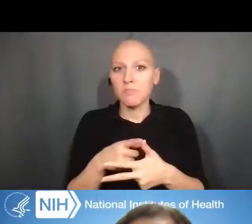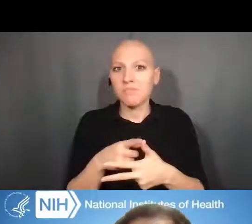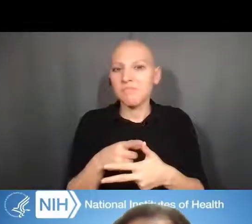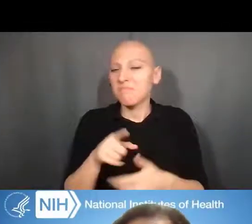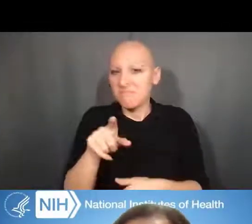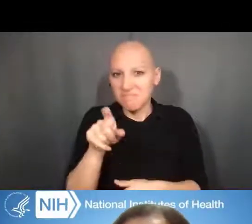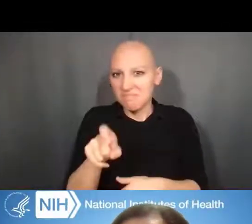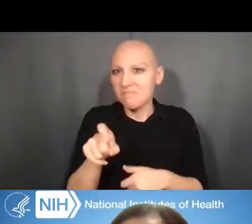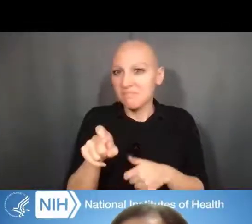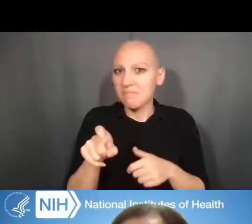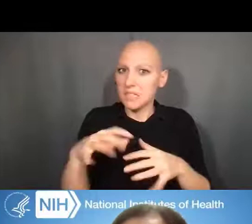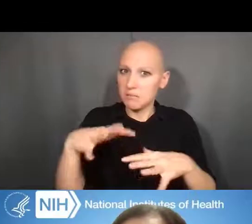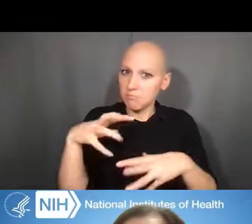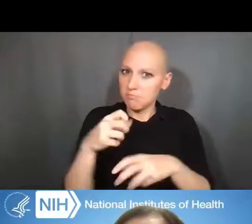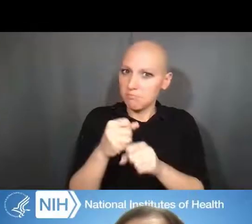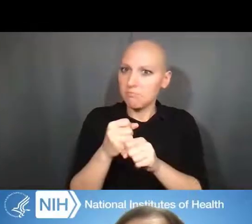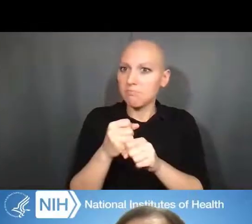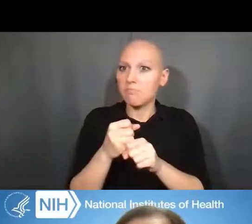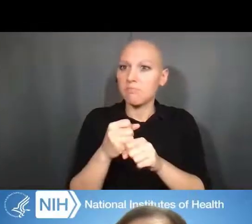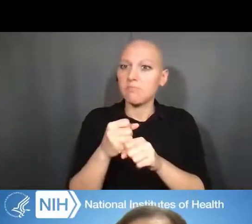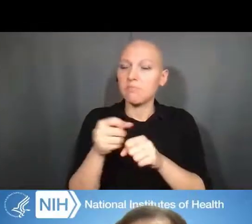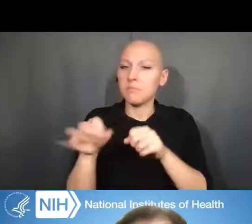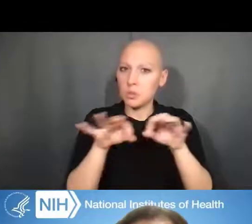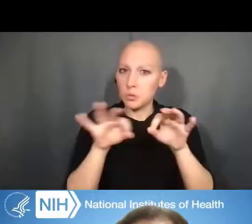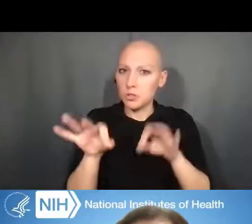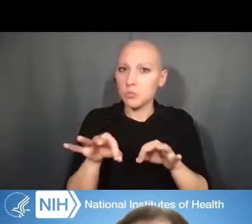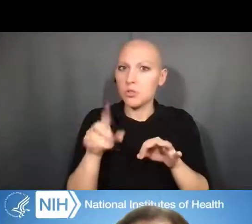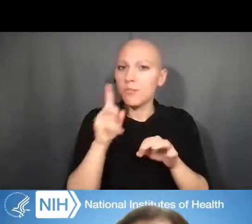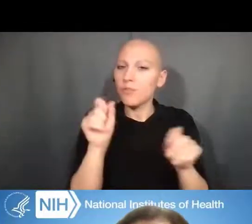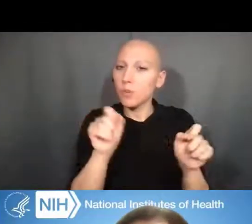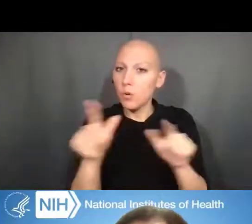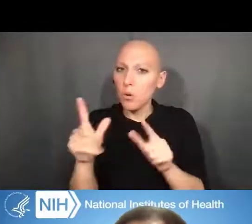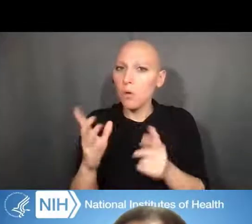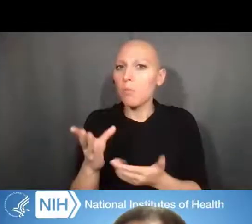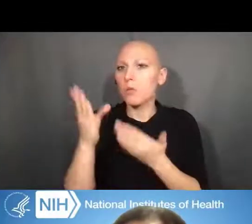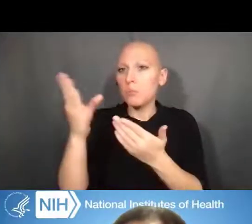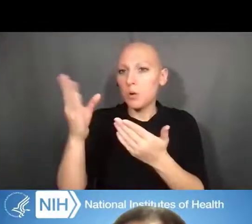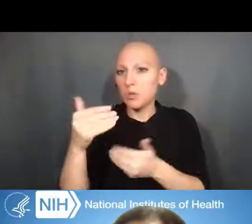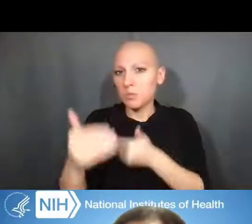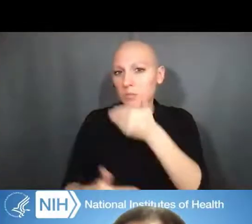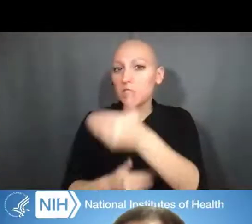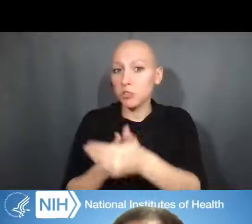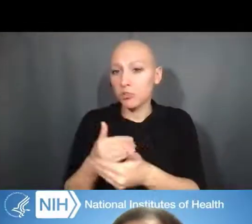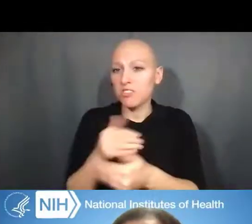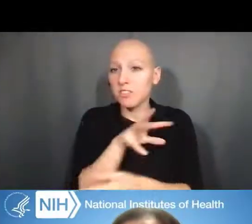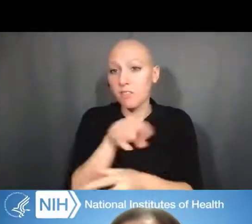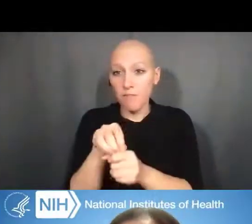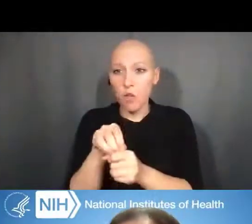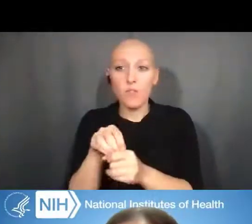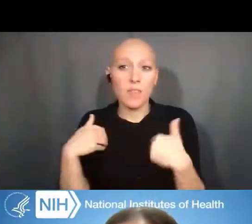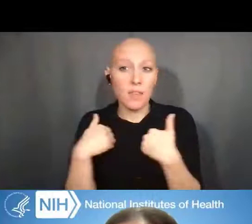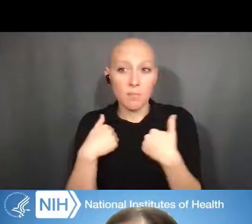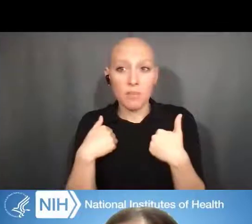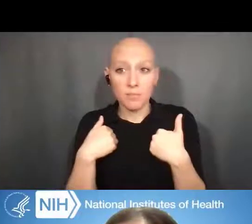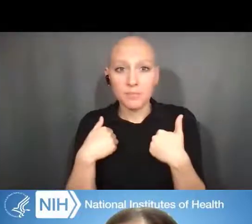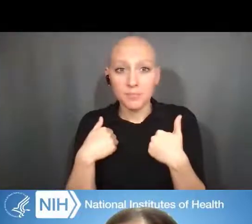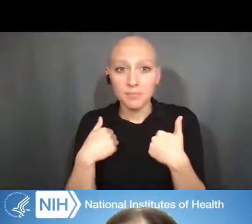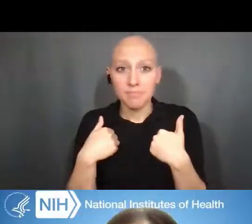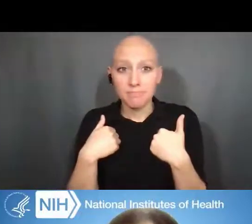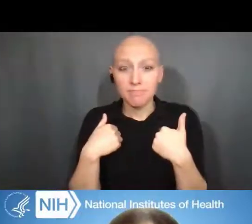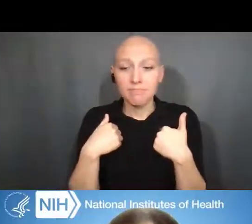requires a concise description of all proposed procedures involving animals. And the description must